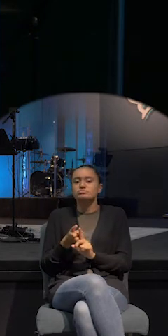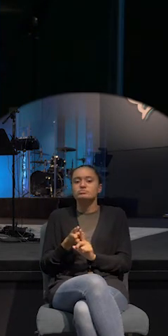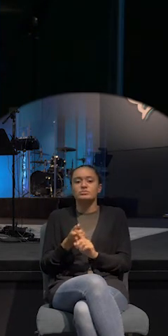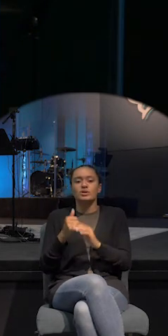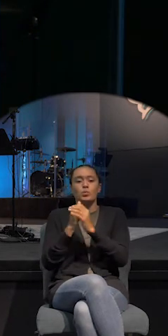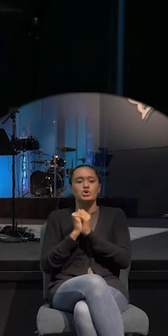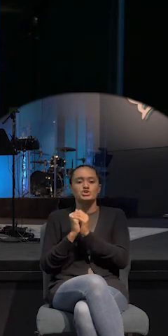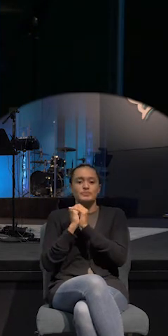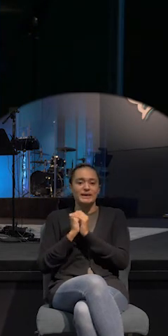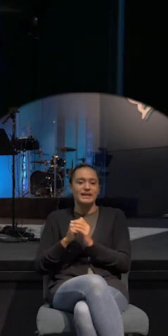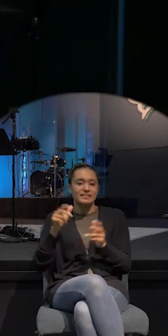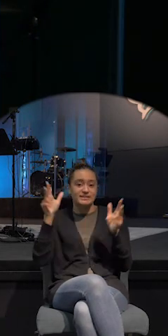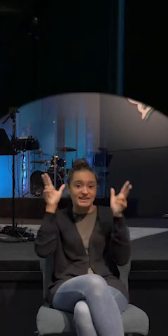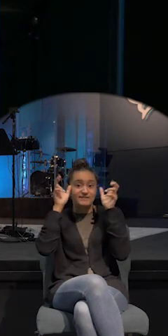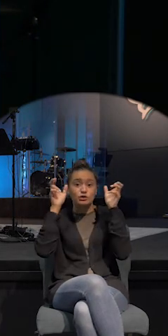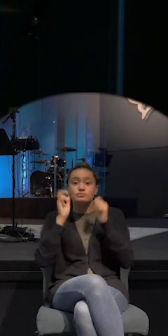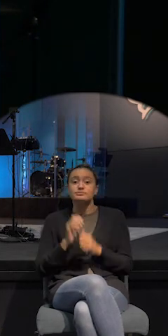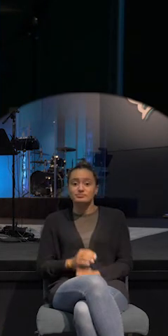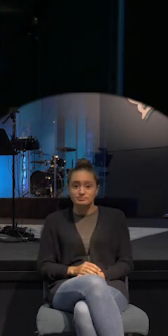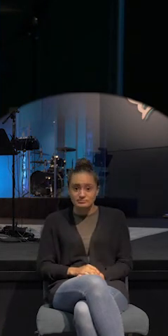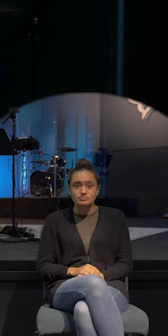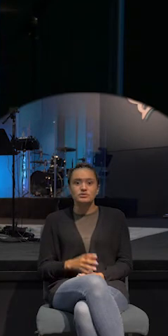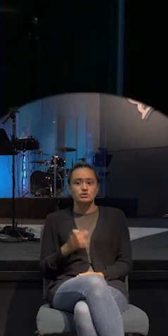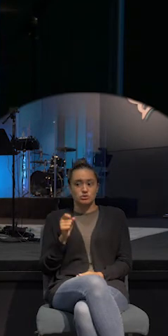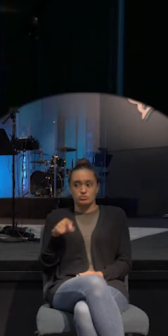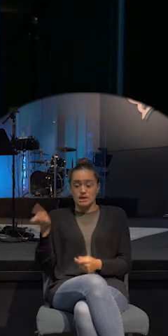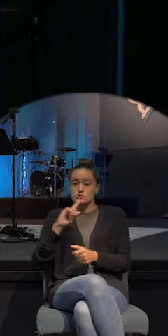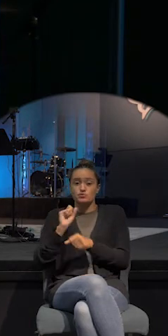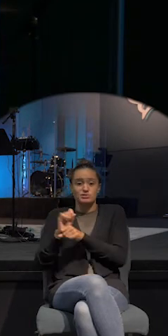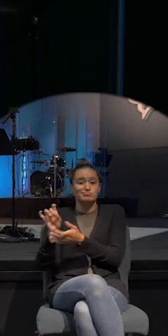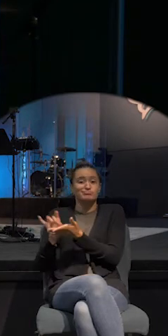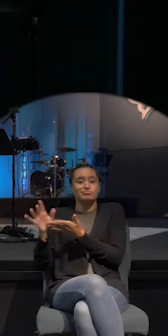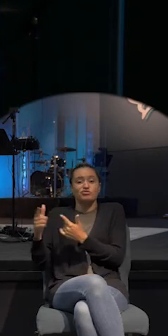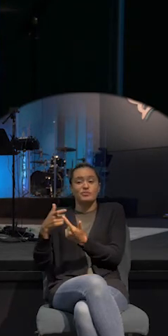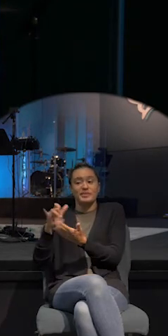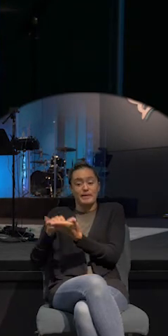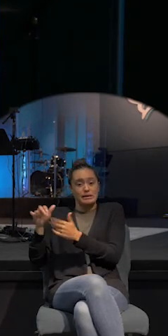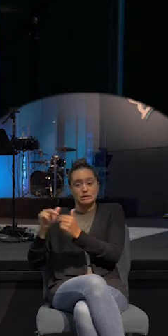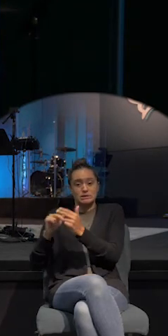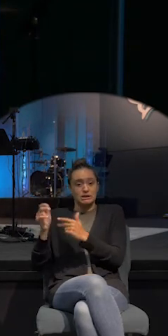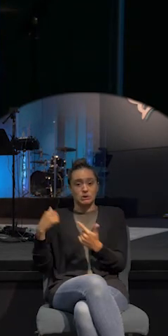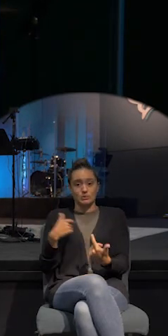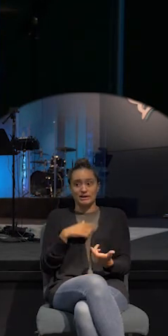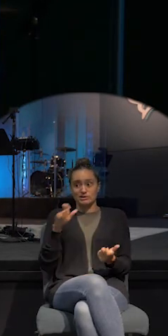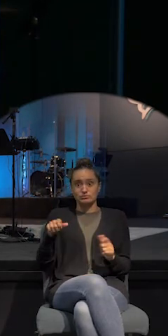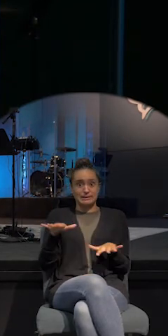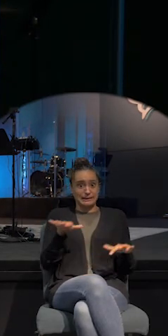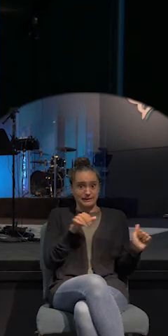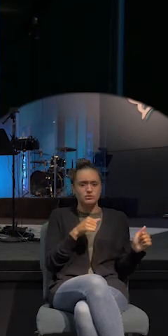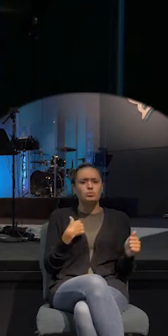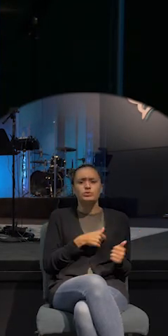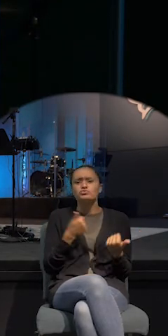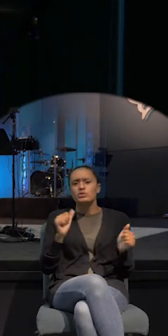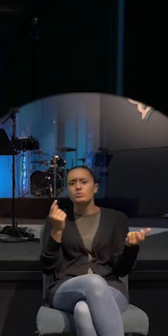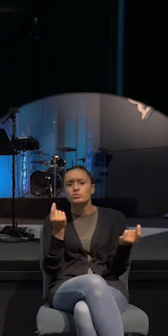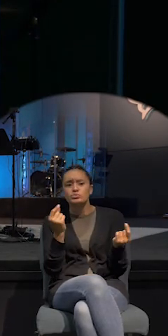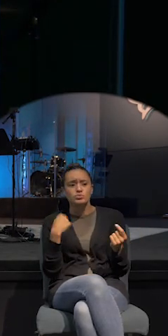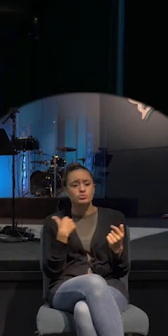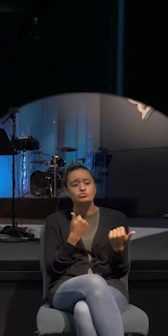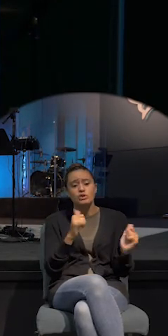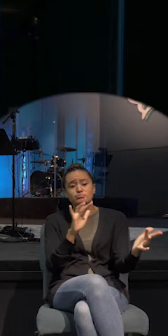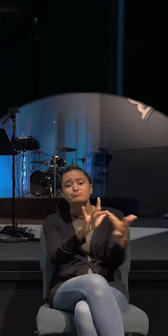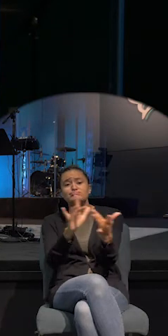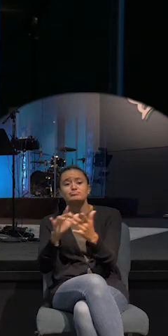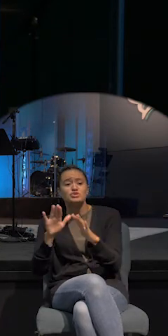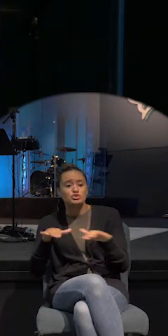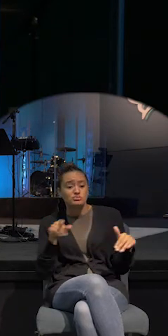worshiping the devil. And so they kicked us out of the church. What we were trying to do is we were trying to reach the children, give